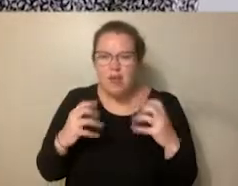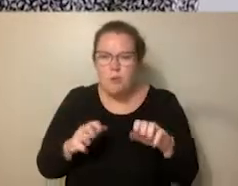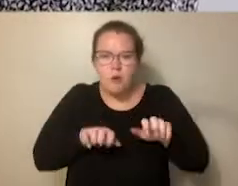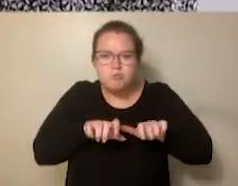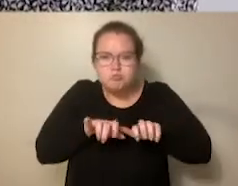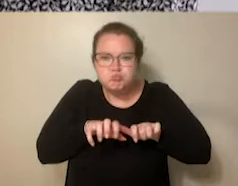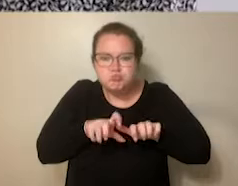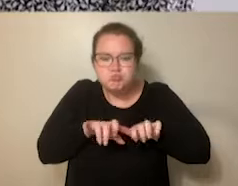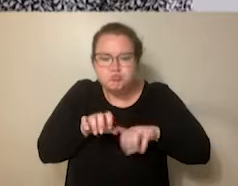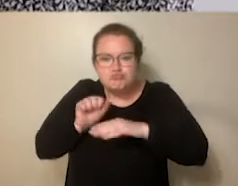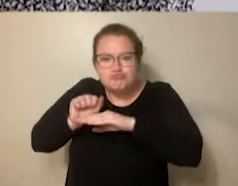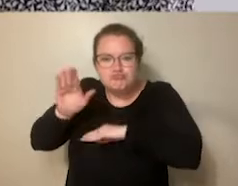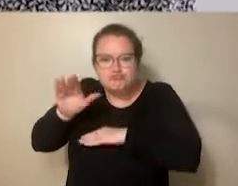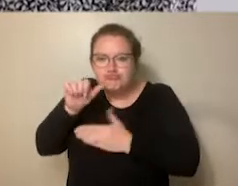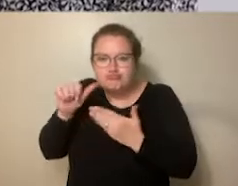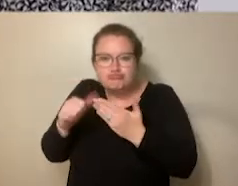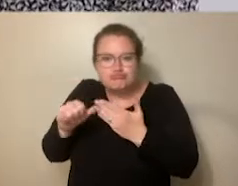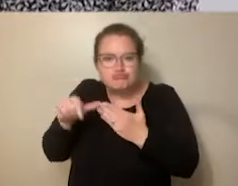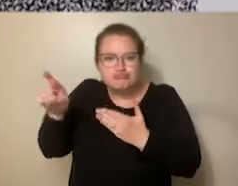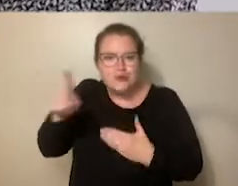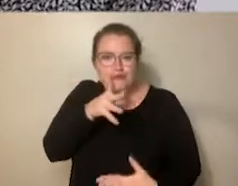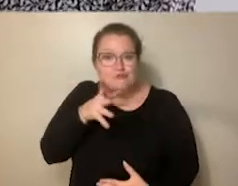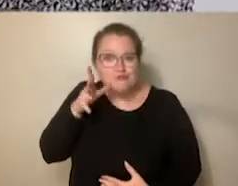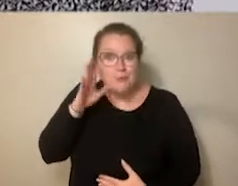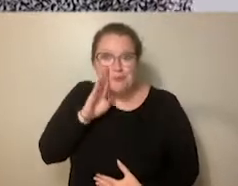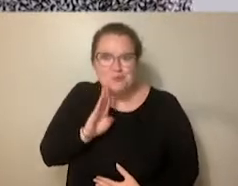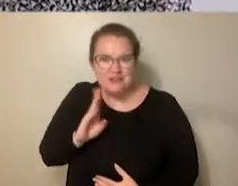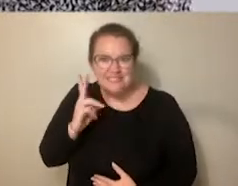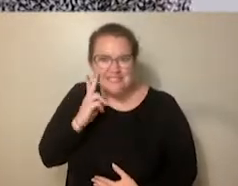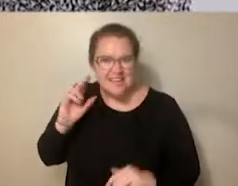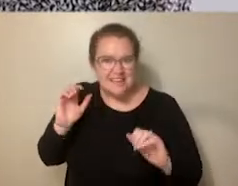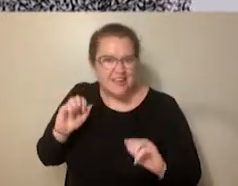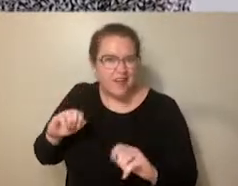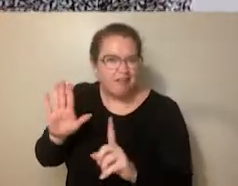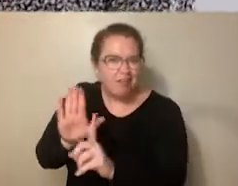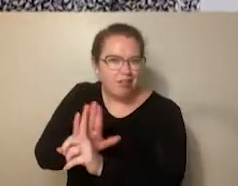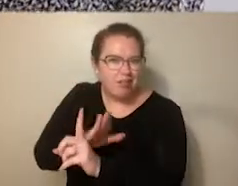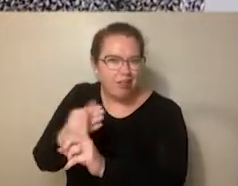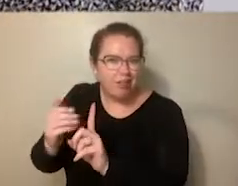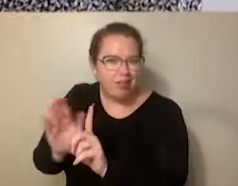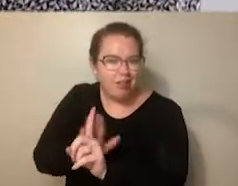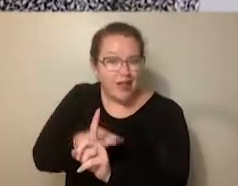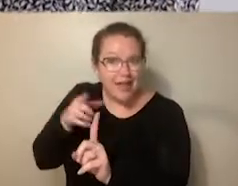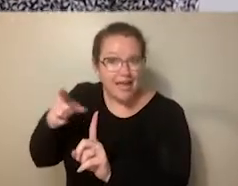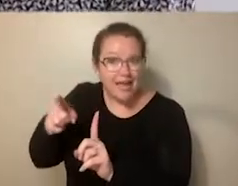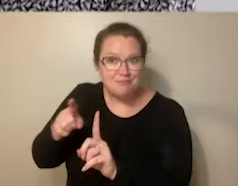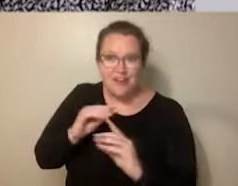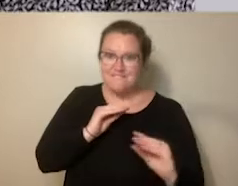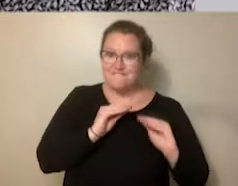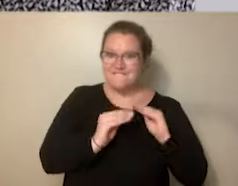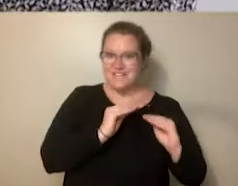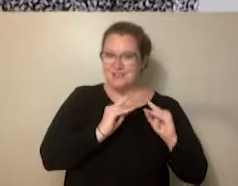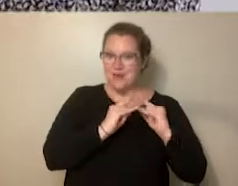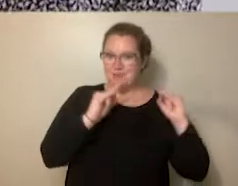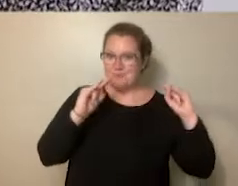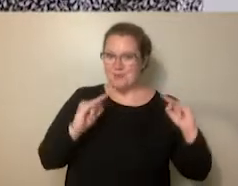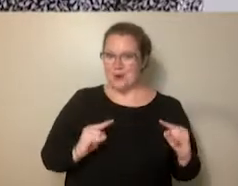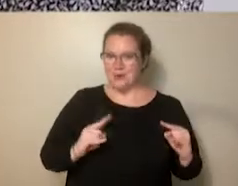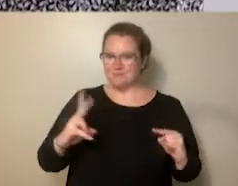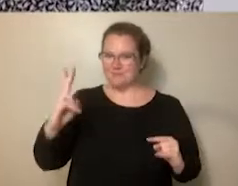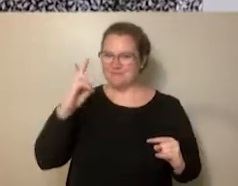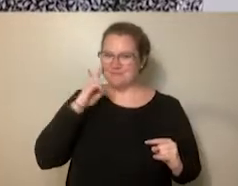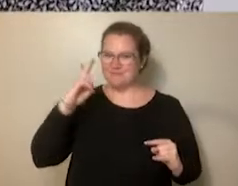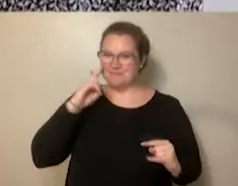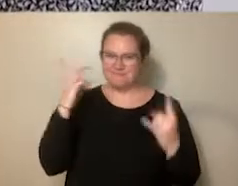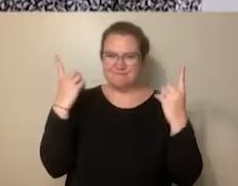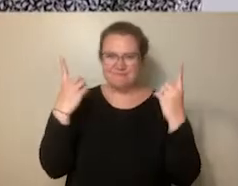notes to Farmer Brown to see if they can persuade him to fixing the barn for them. So let's read to